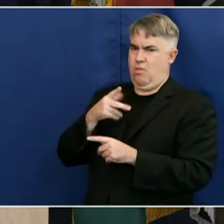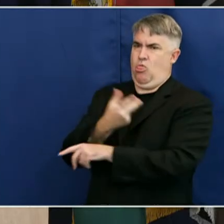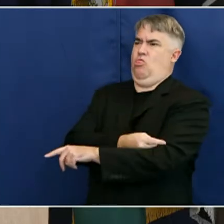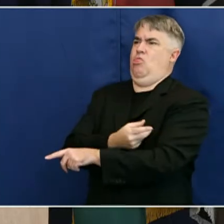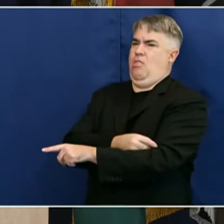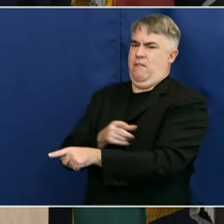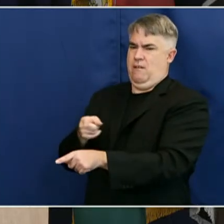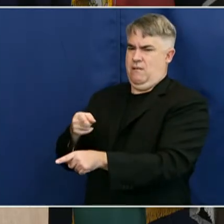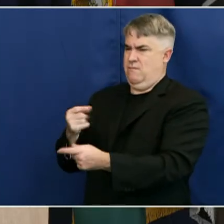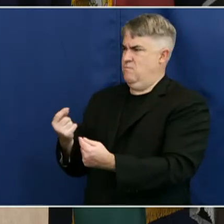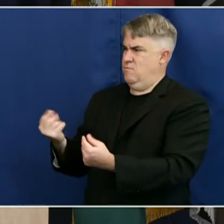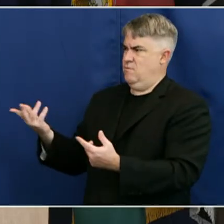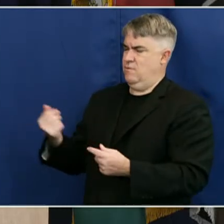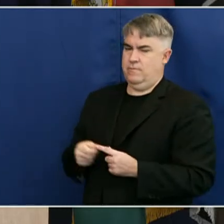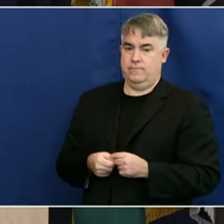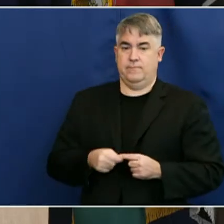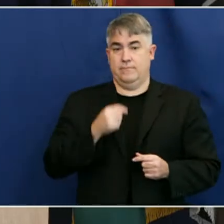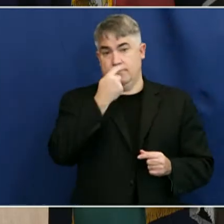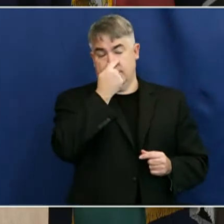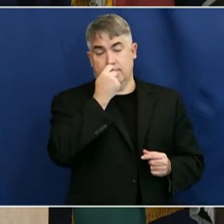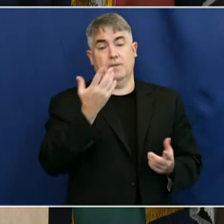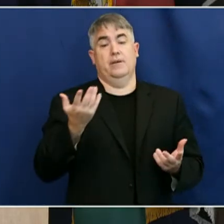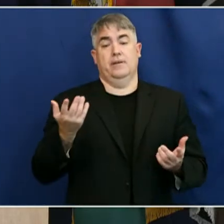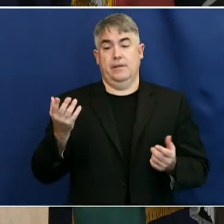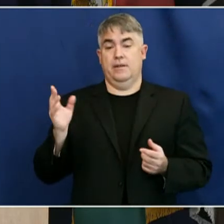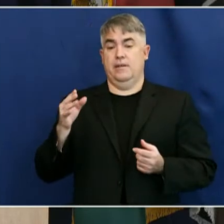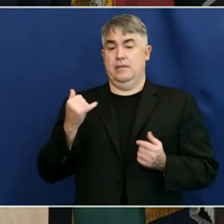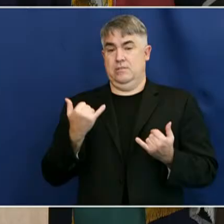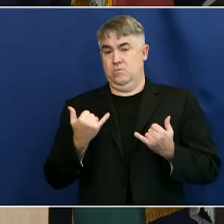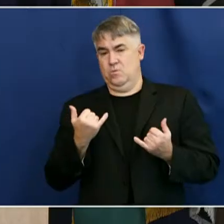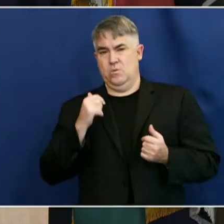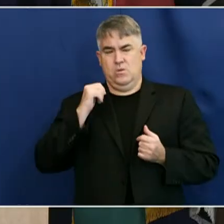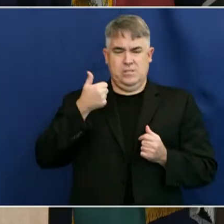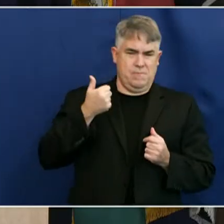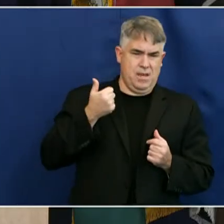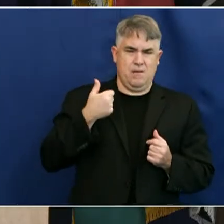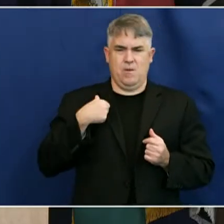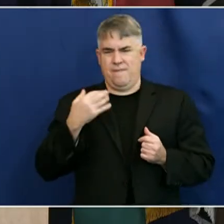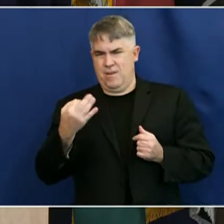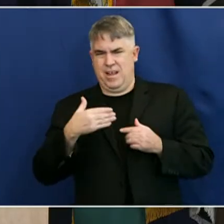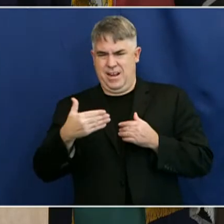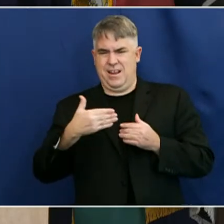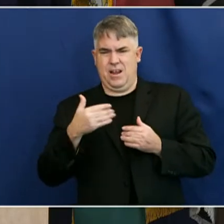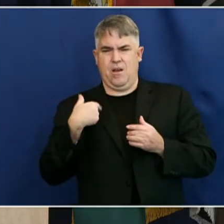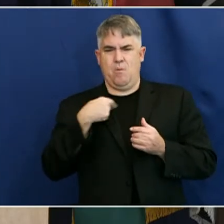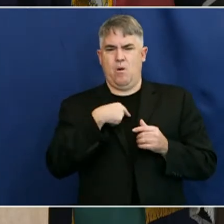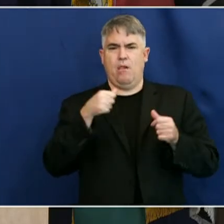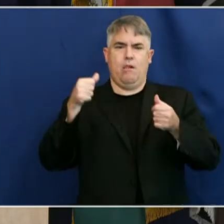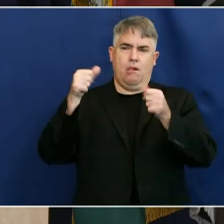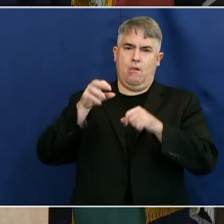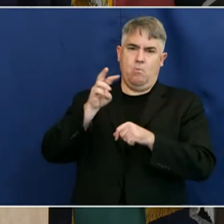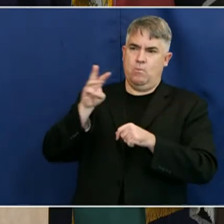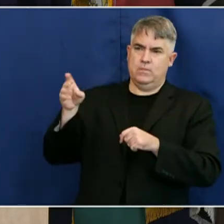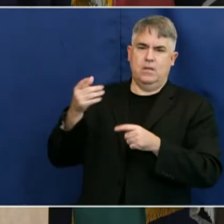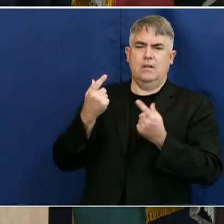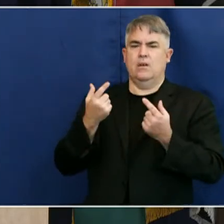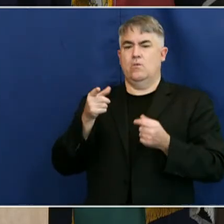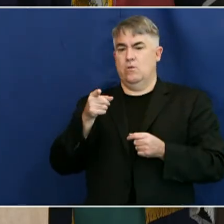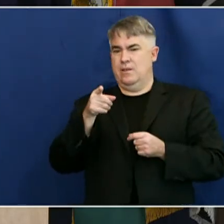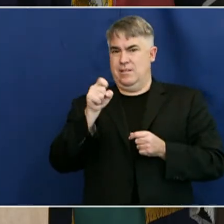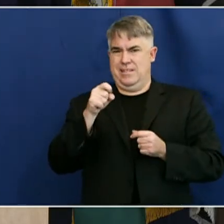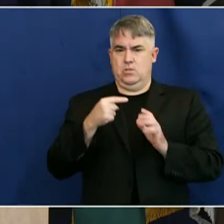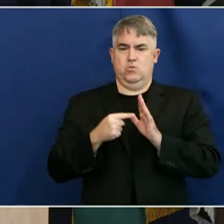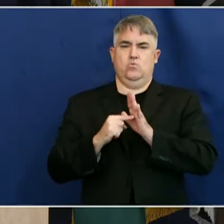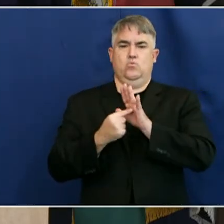hours, we'll be sharing on our website the documentation an individual will need to bring with them if they come to one of the public sites to get